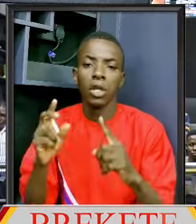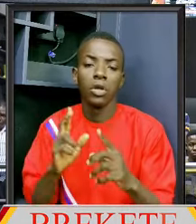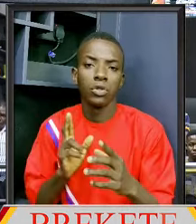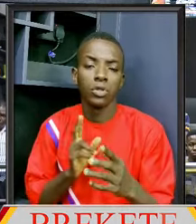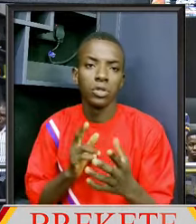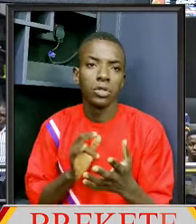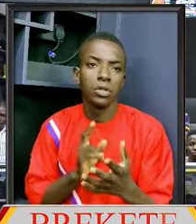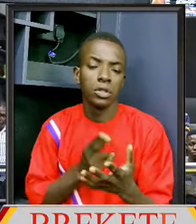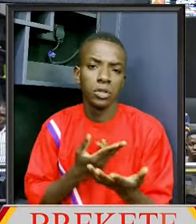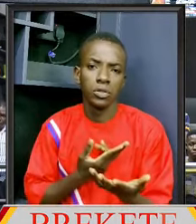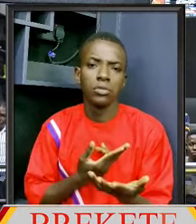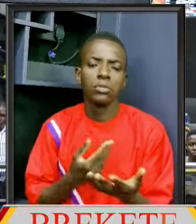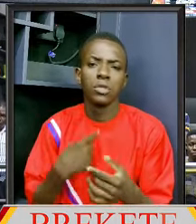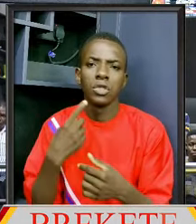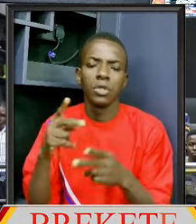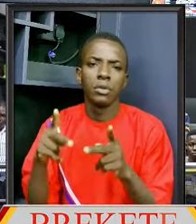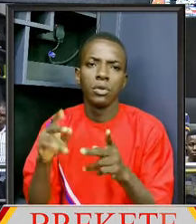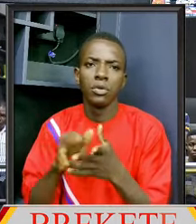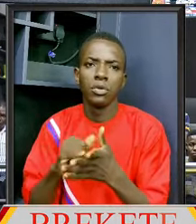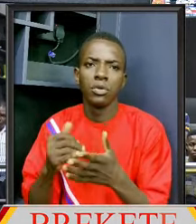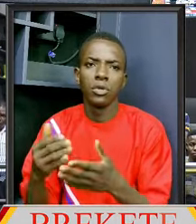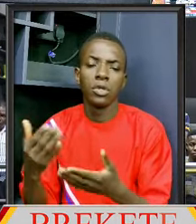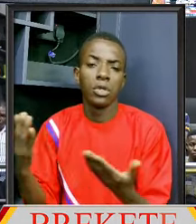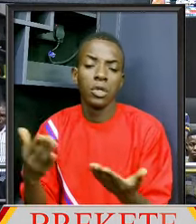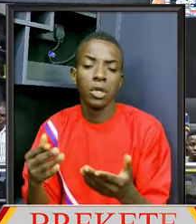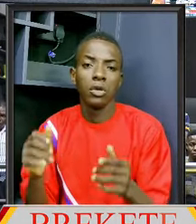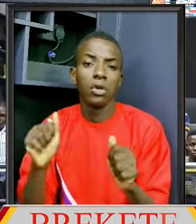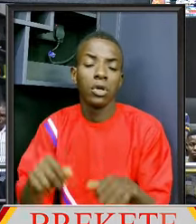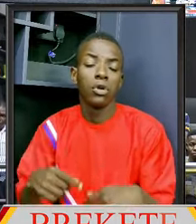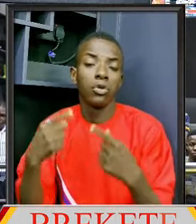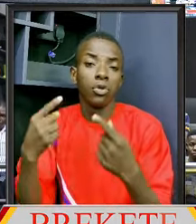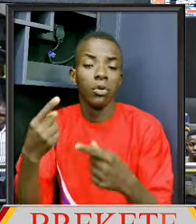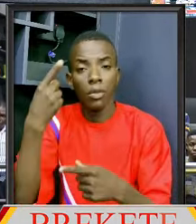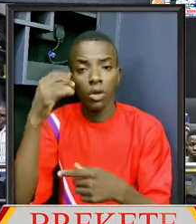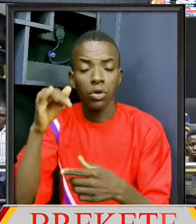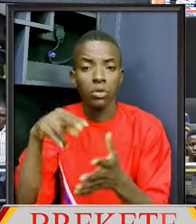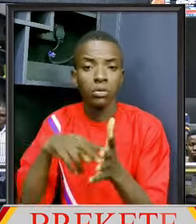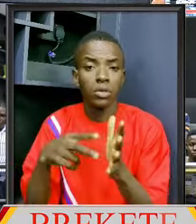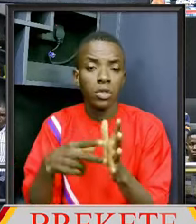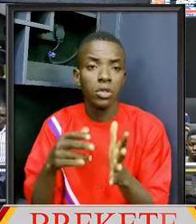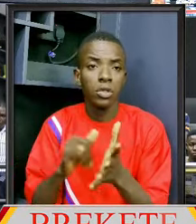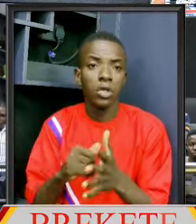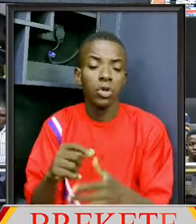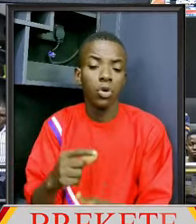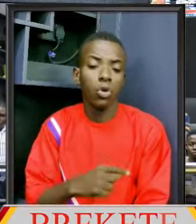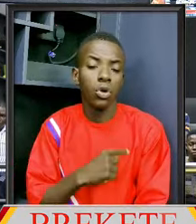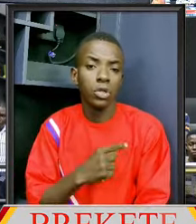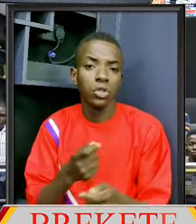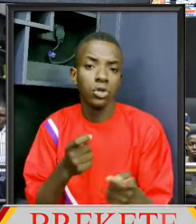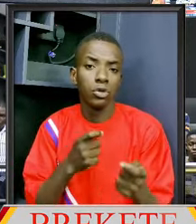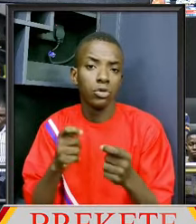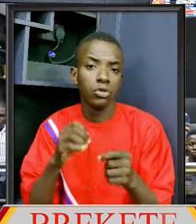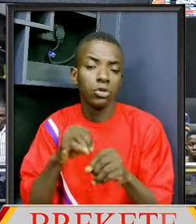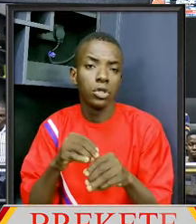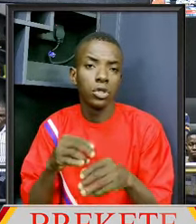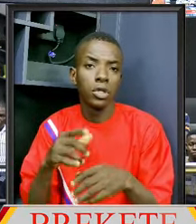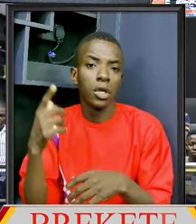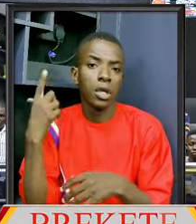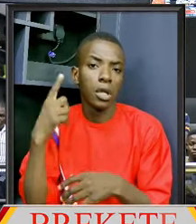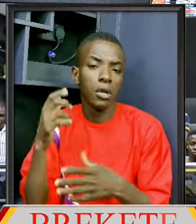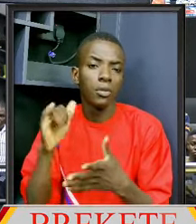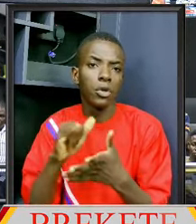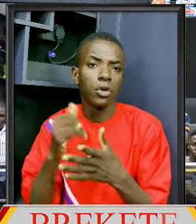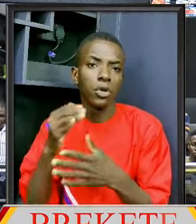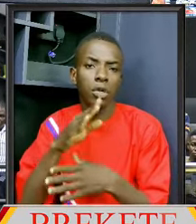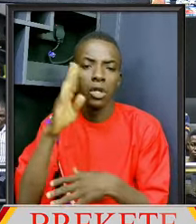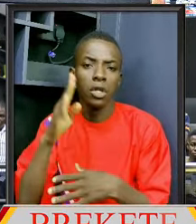us. So that we go tell people, say, now nah, here you go fit go, because it means, say, quality control there for their lab. The